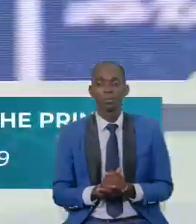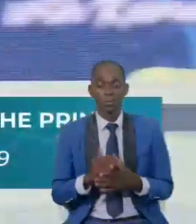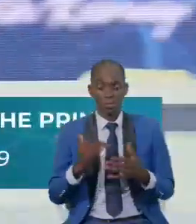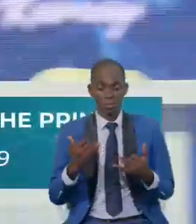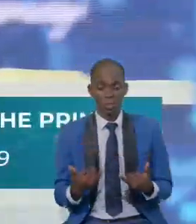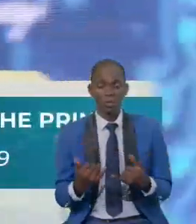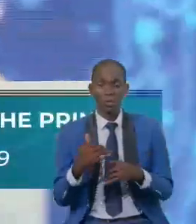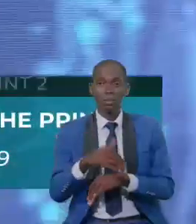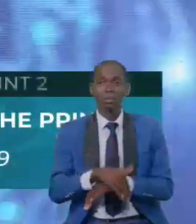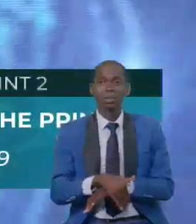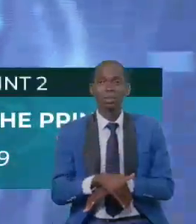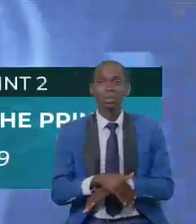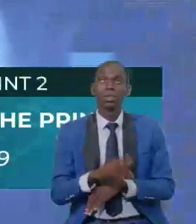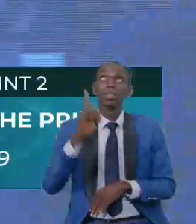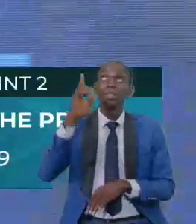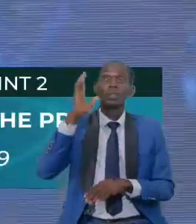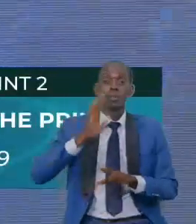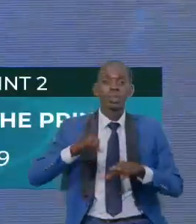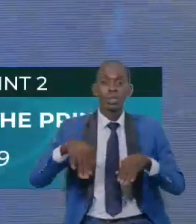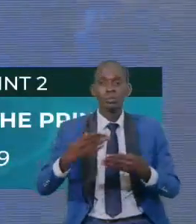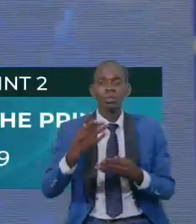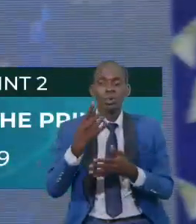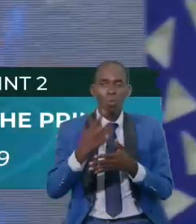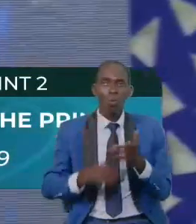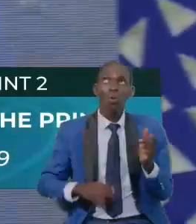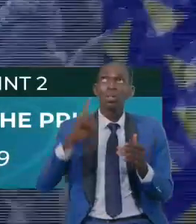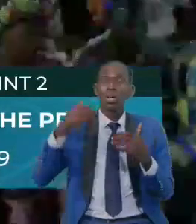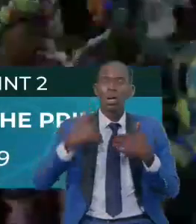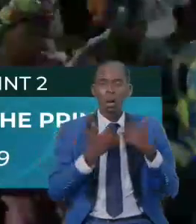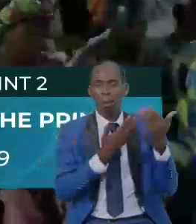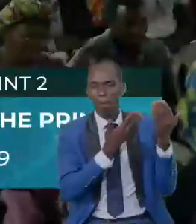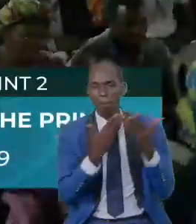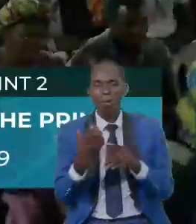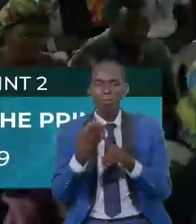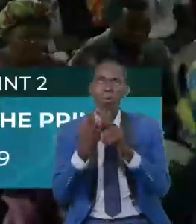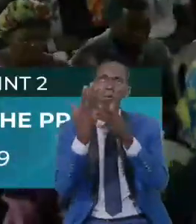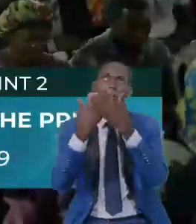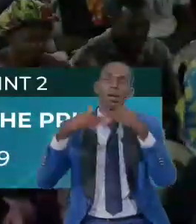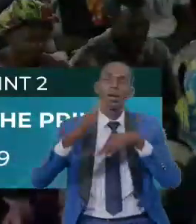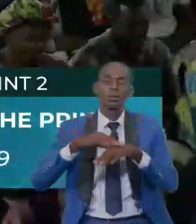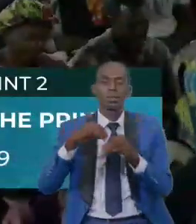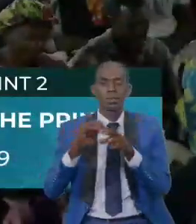Tonight, he will give you what he has brought from heaven.